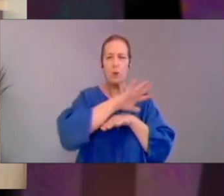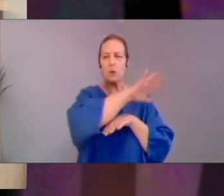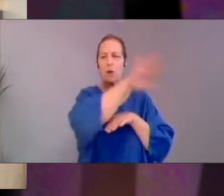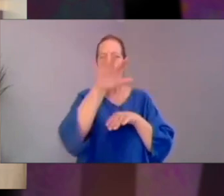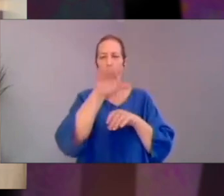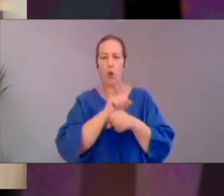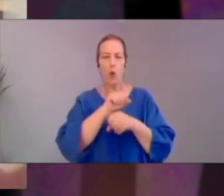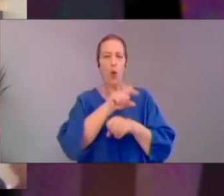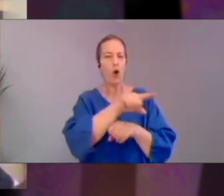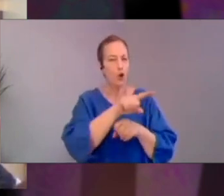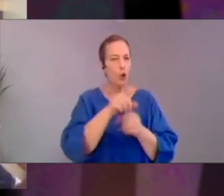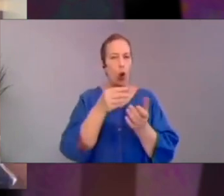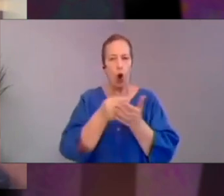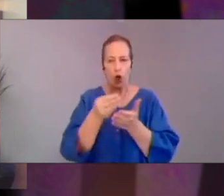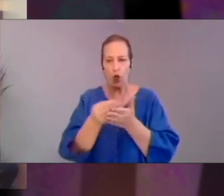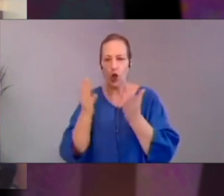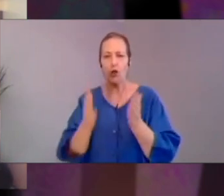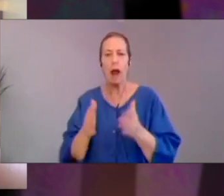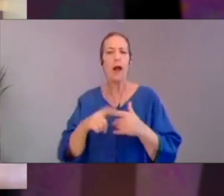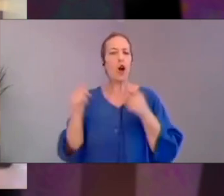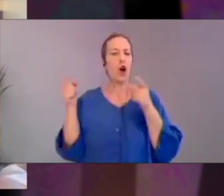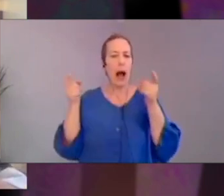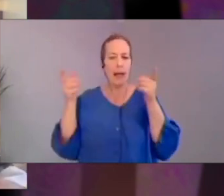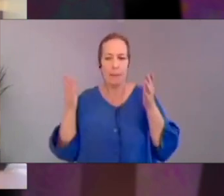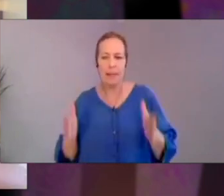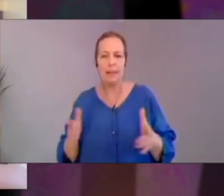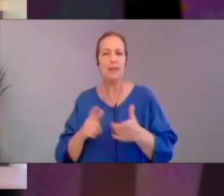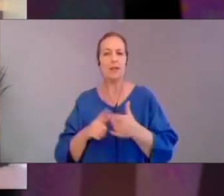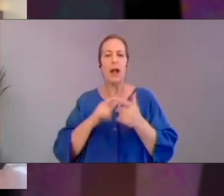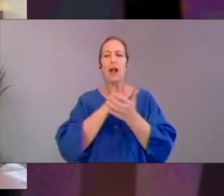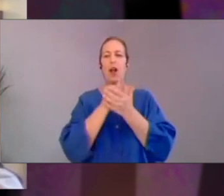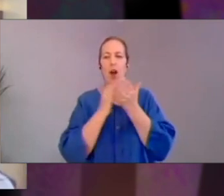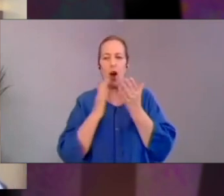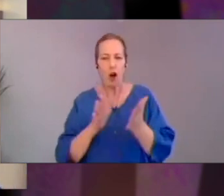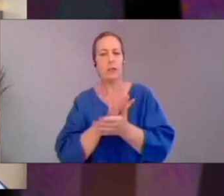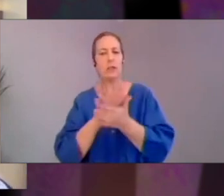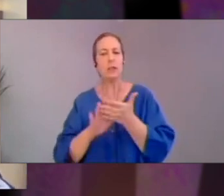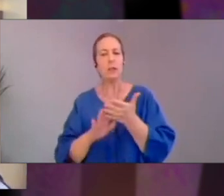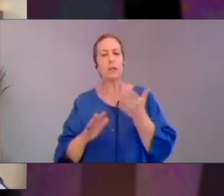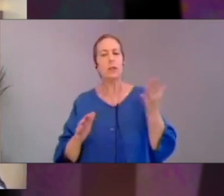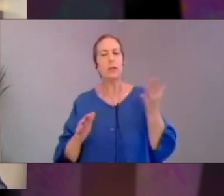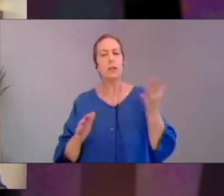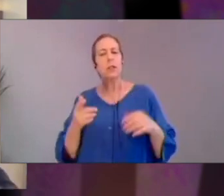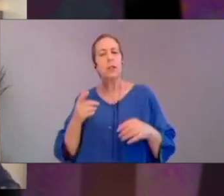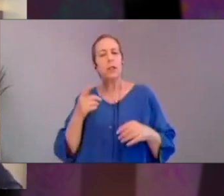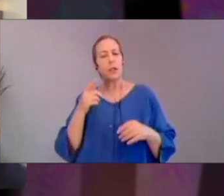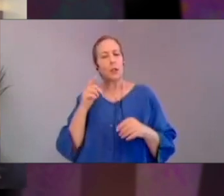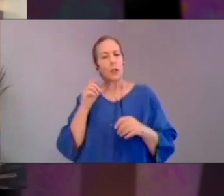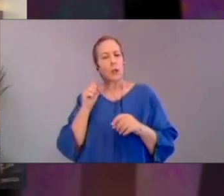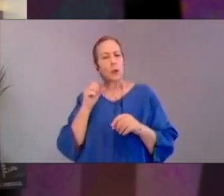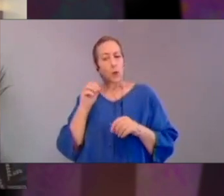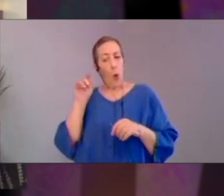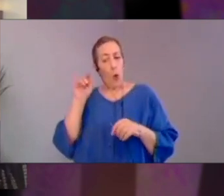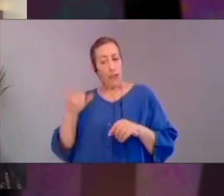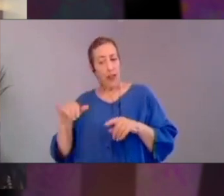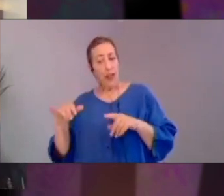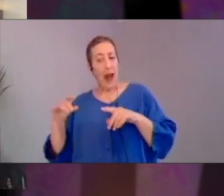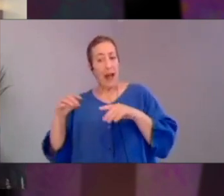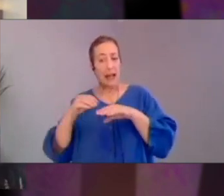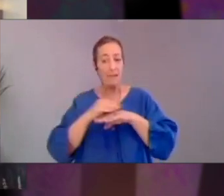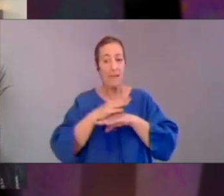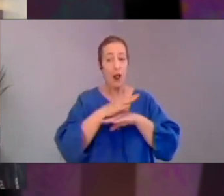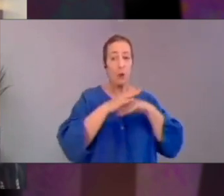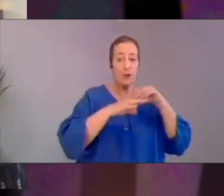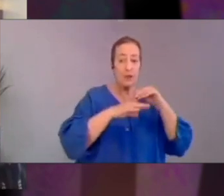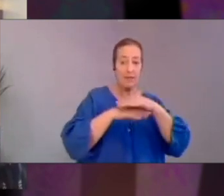administrator. And so do you find that that community building and that artistic practice influences those other spheres and realms within